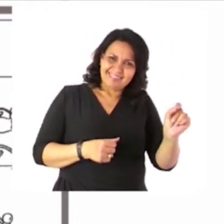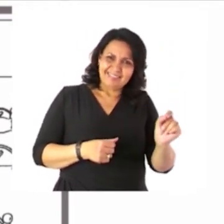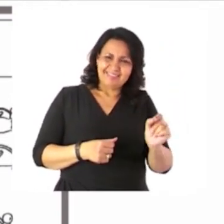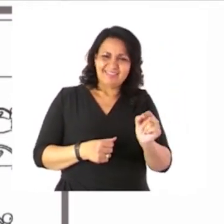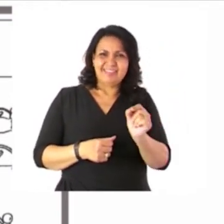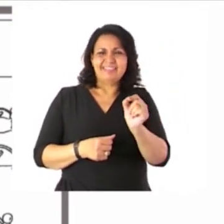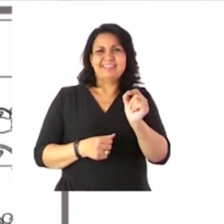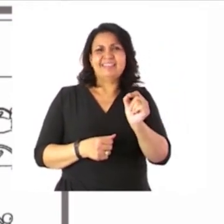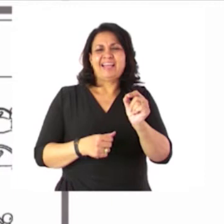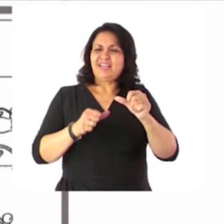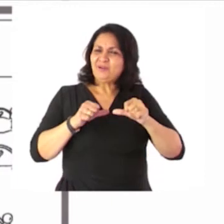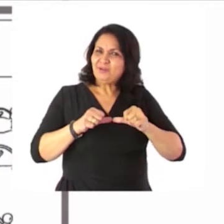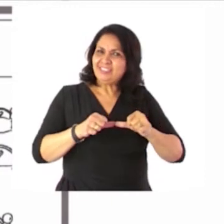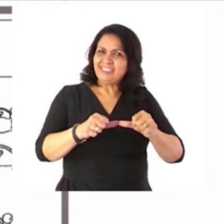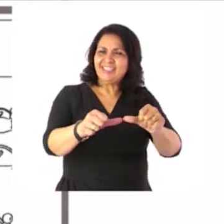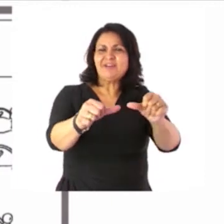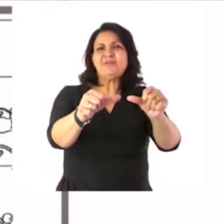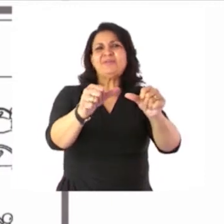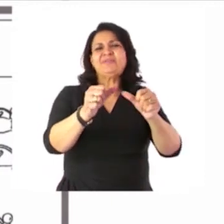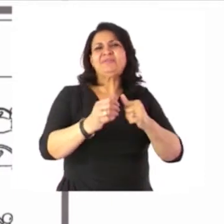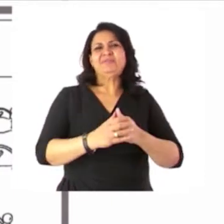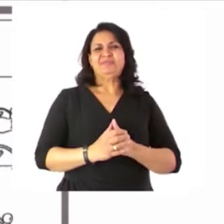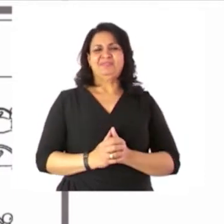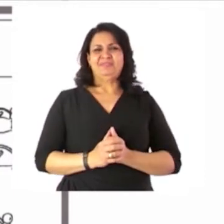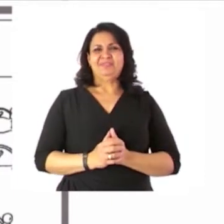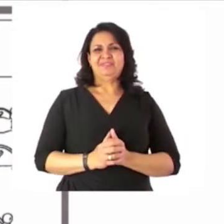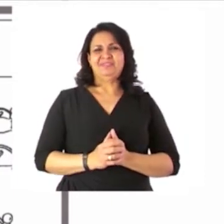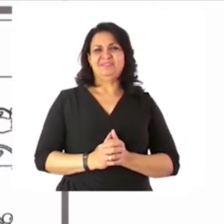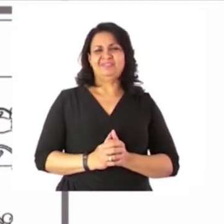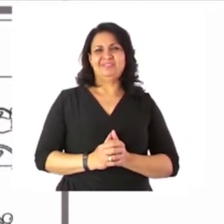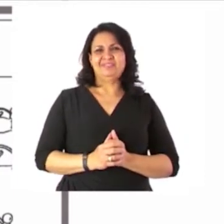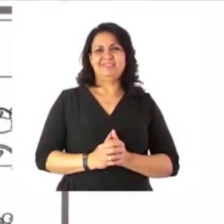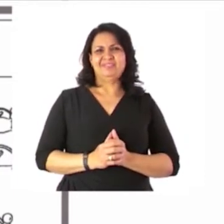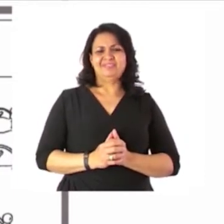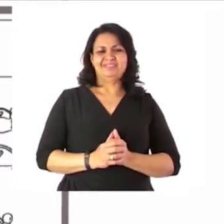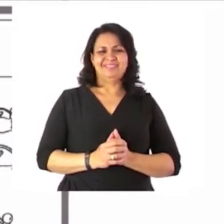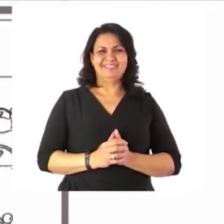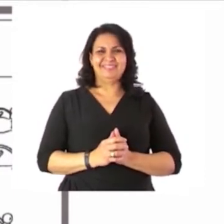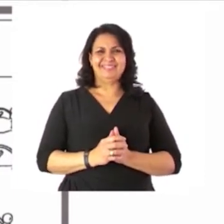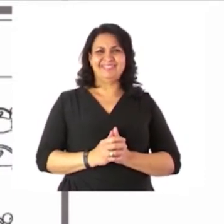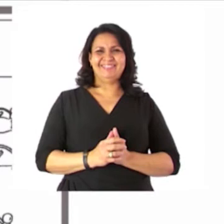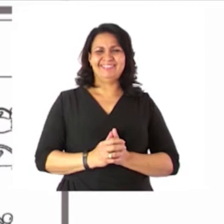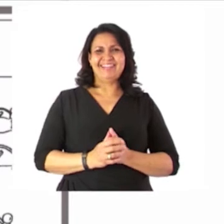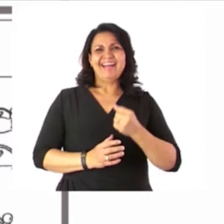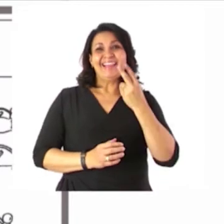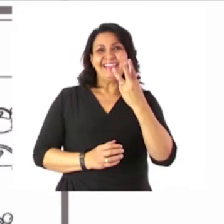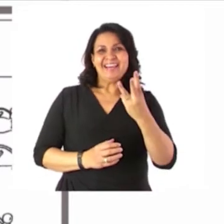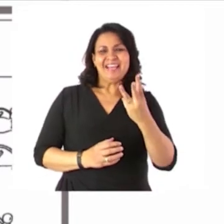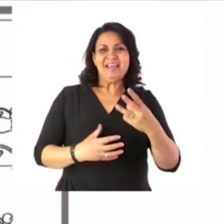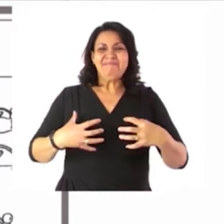can finish that line. Now look at this. This is so beautiful. The 3